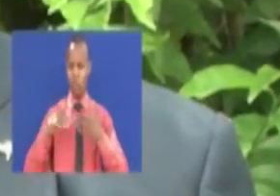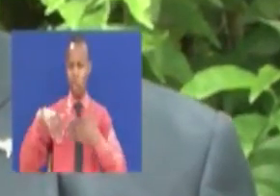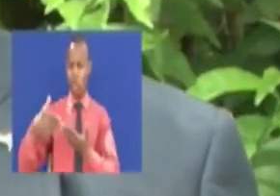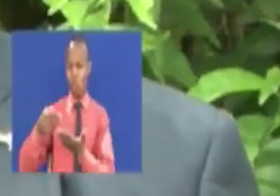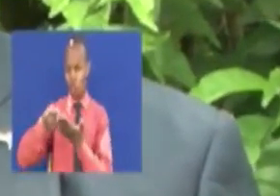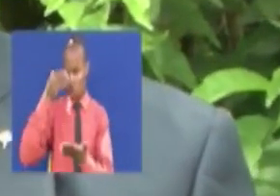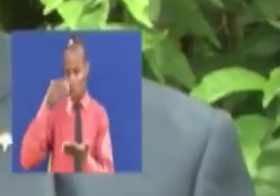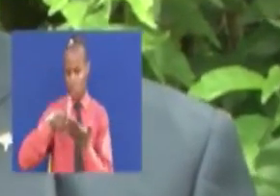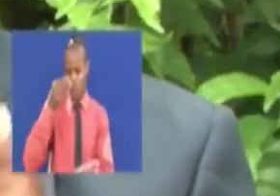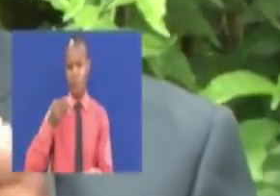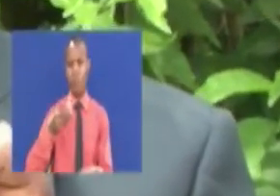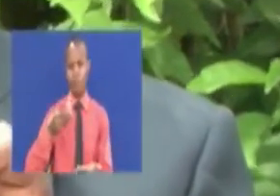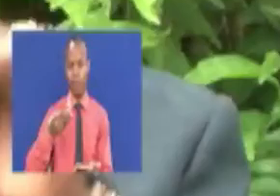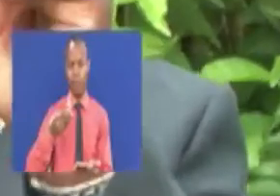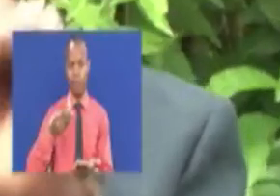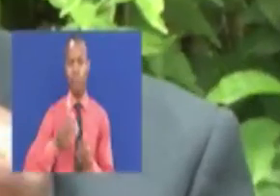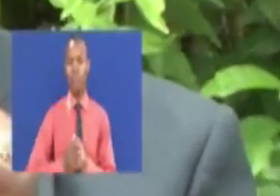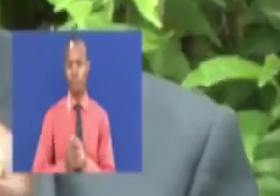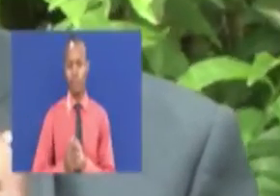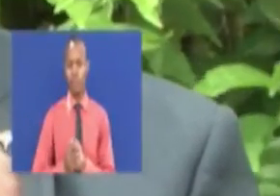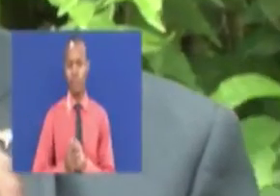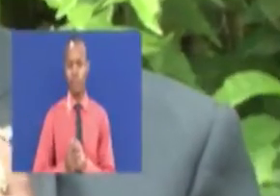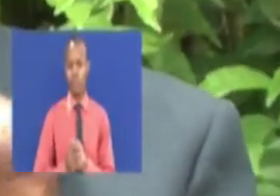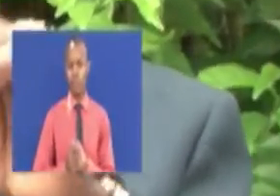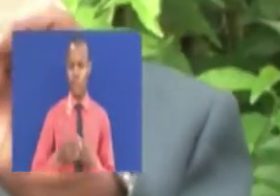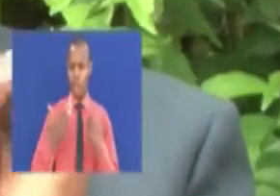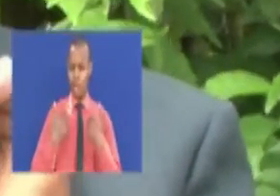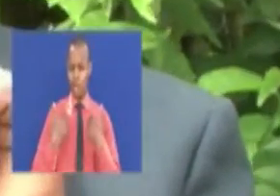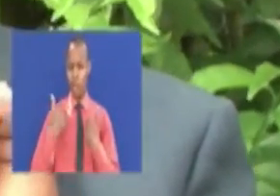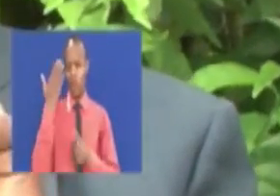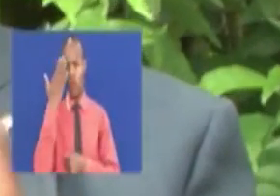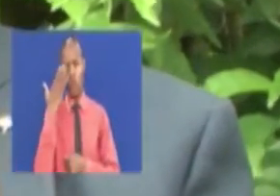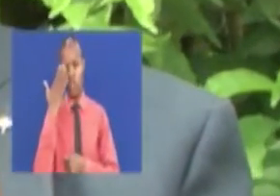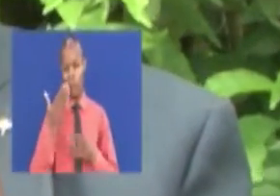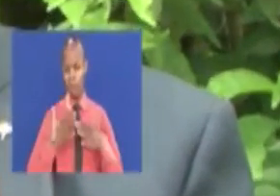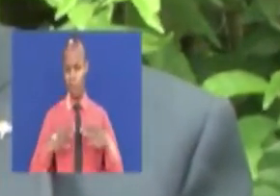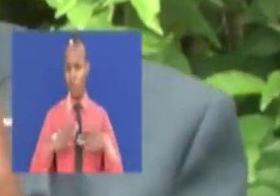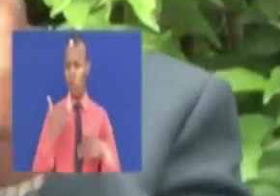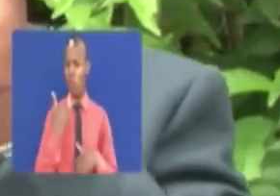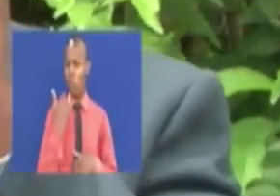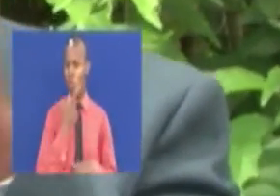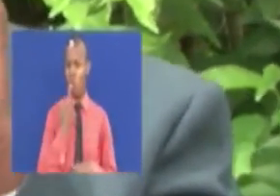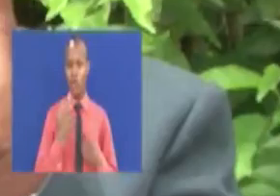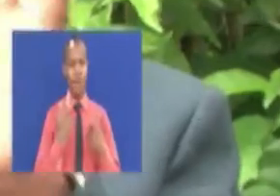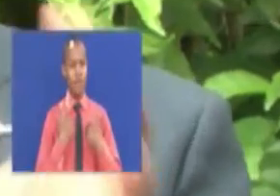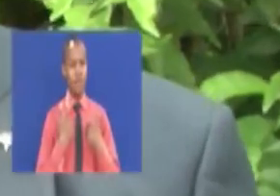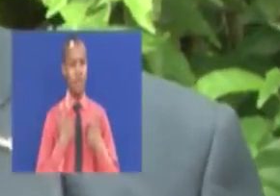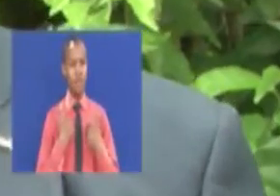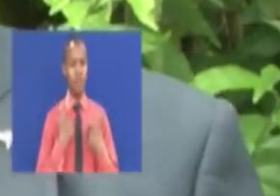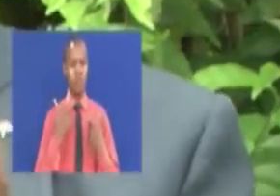capacity. They are autism people with very high